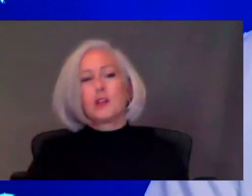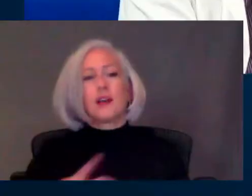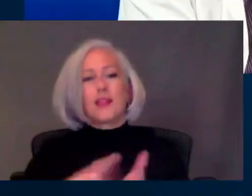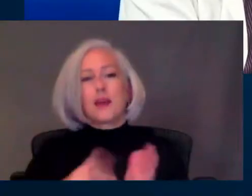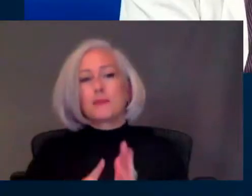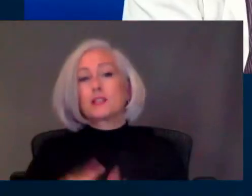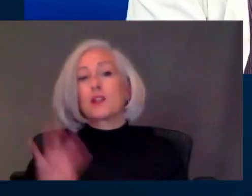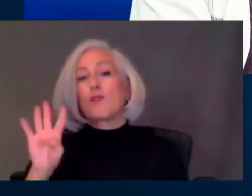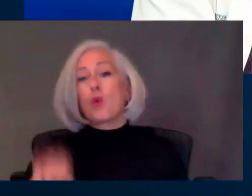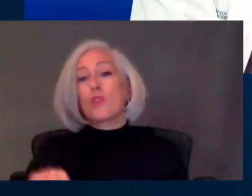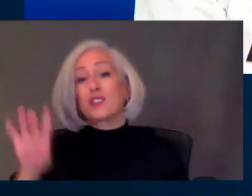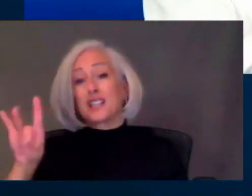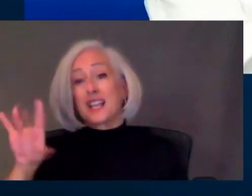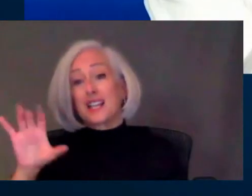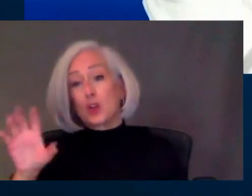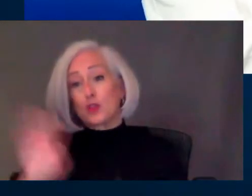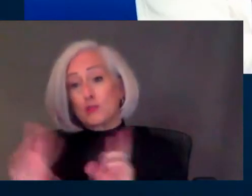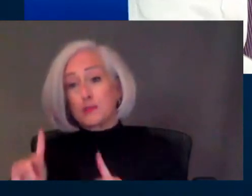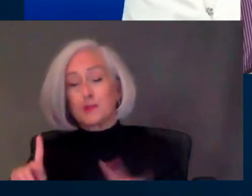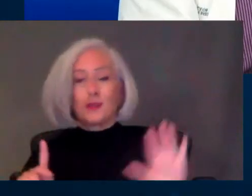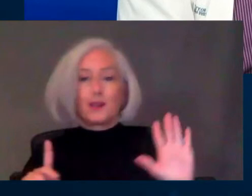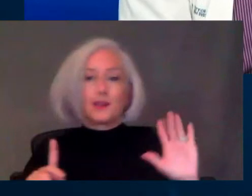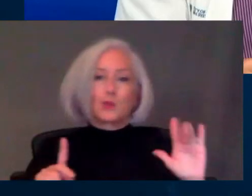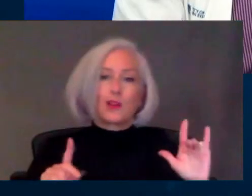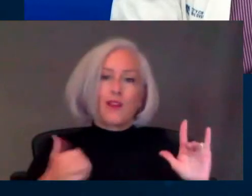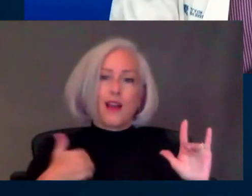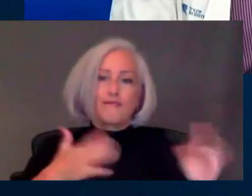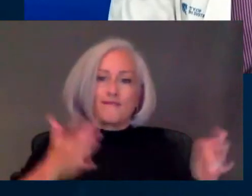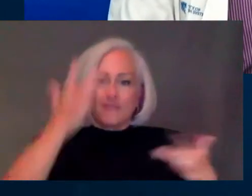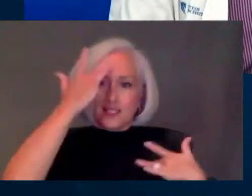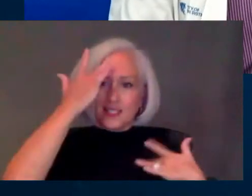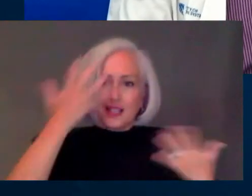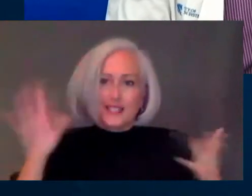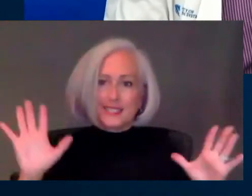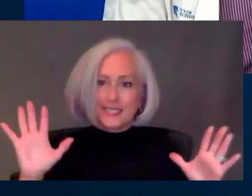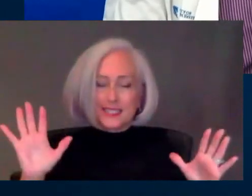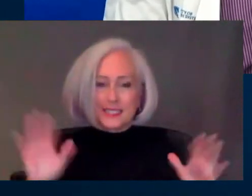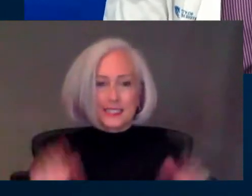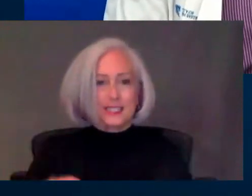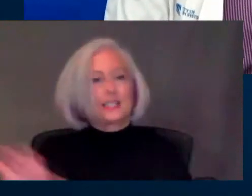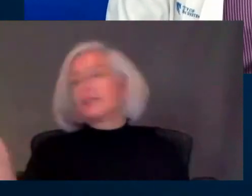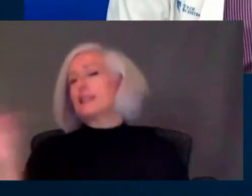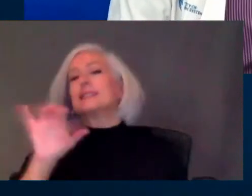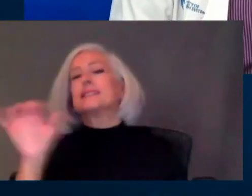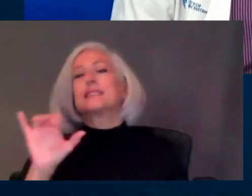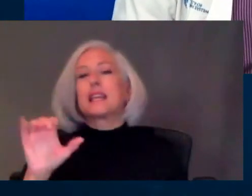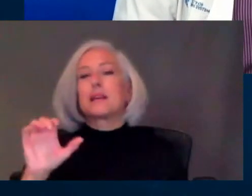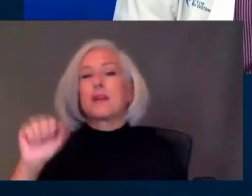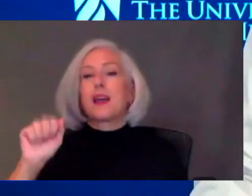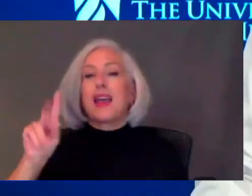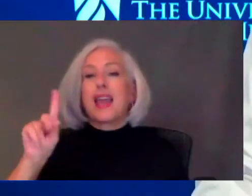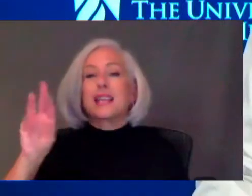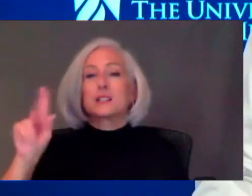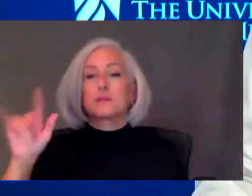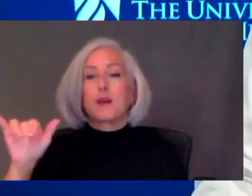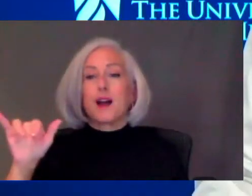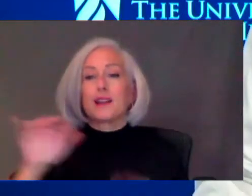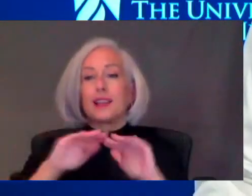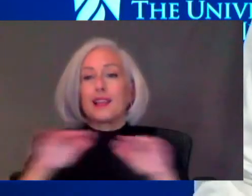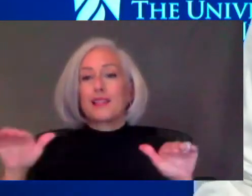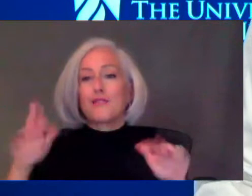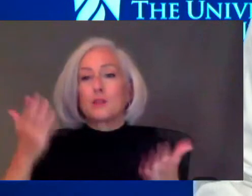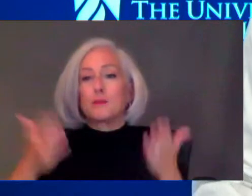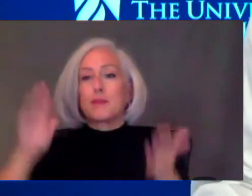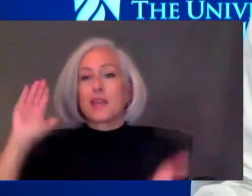trying to wrap your mind around some of this information, but there's an early report that patients who had